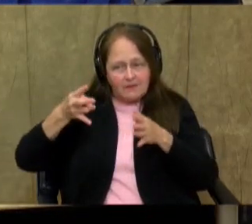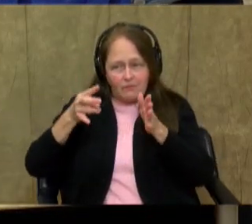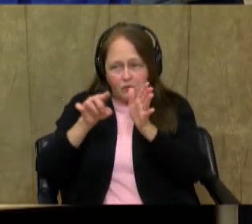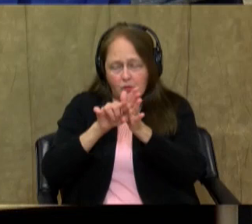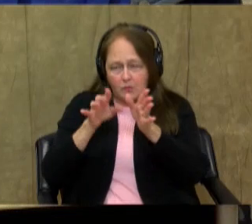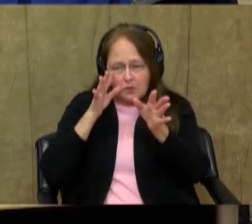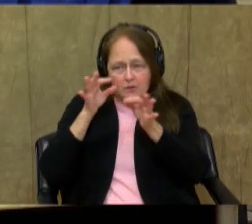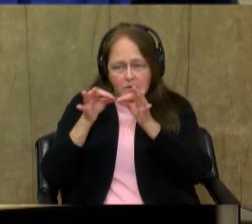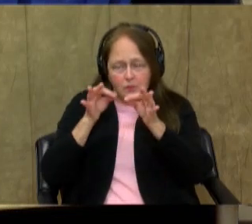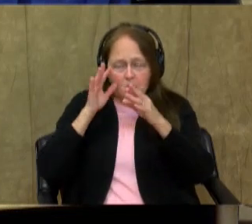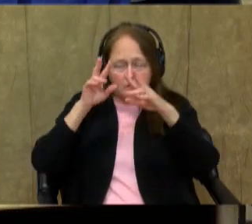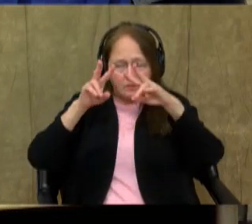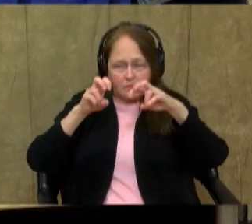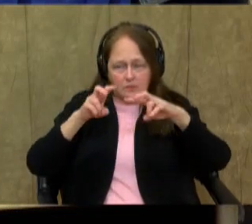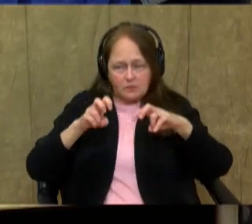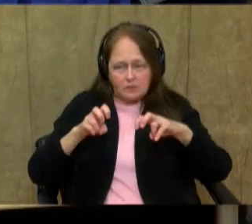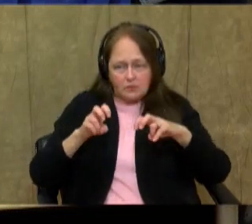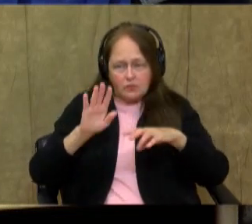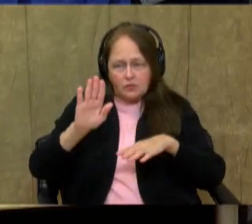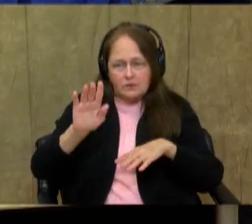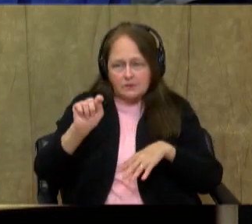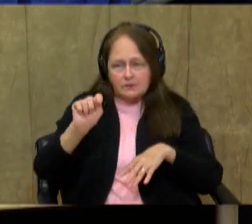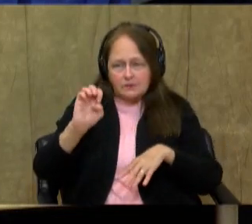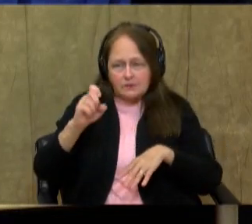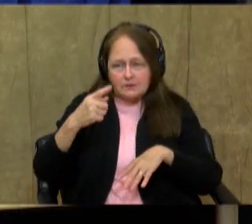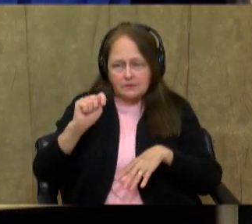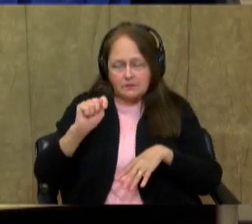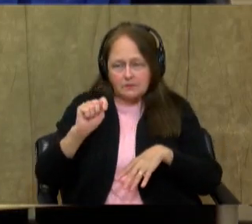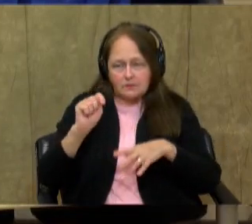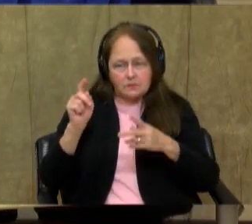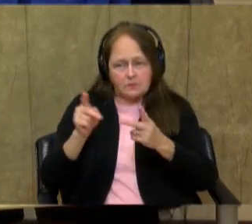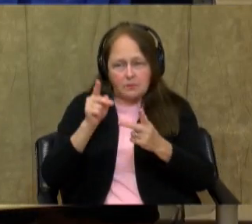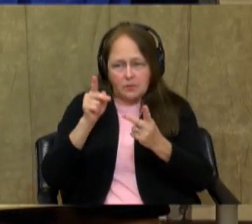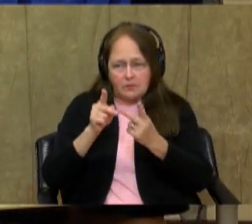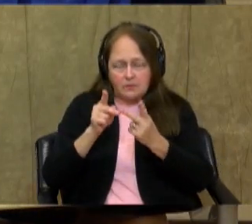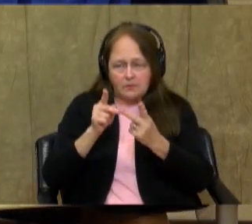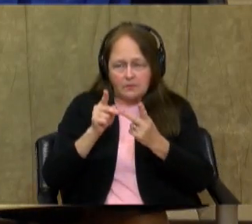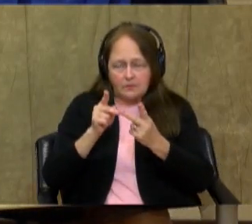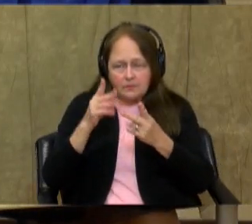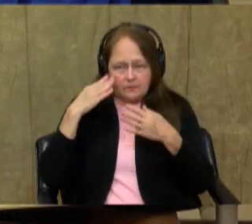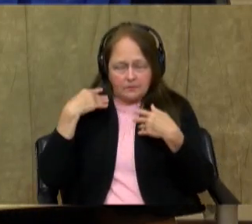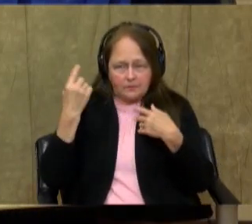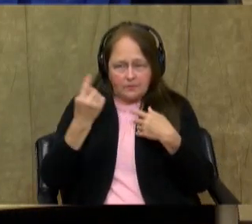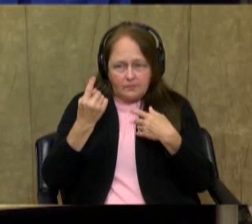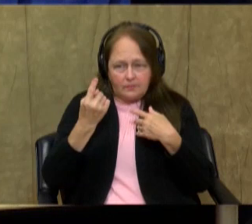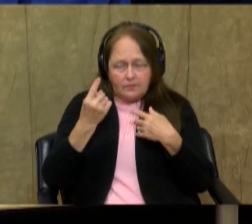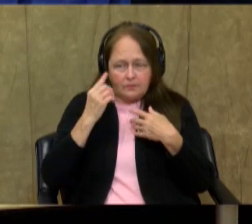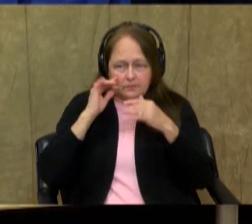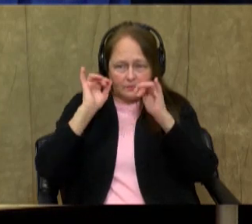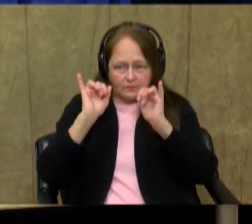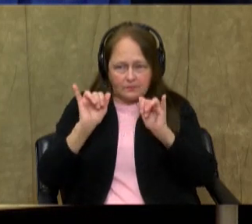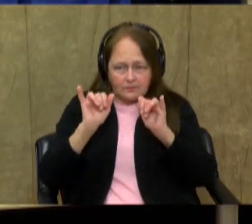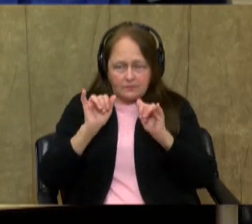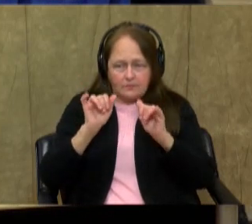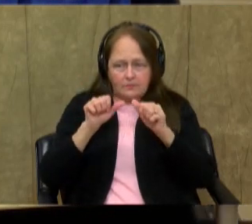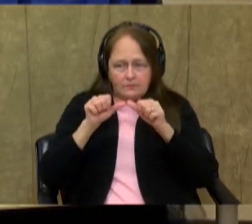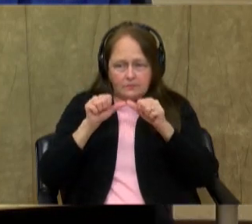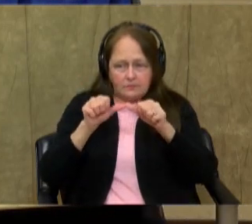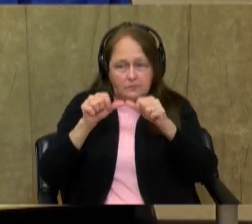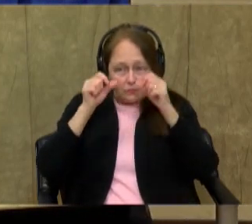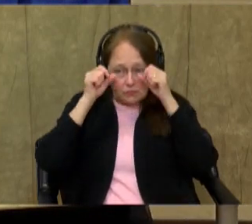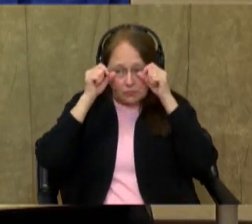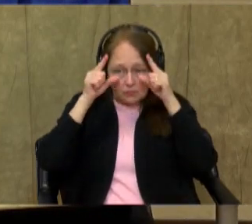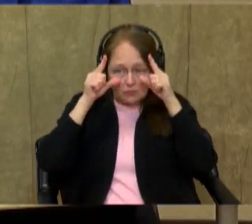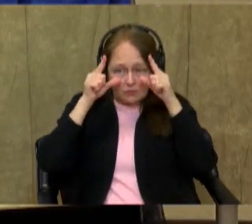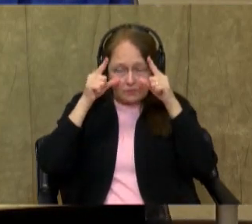to analyze your text perfectly. Now, I have something for you. I told you to stay tuned because I had a surprise